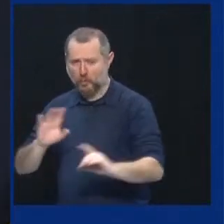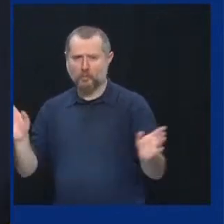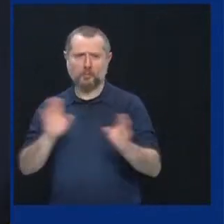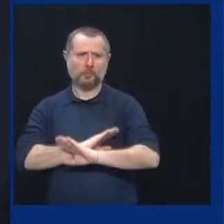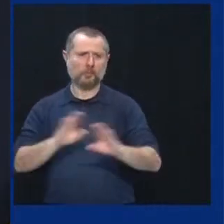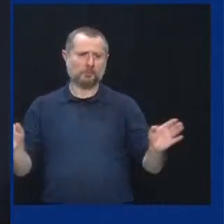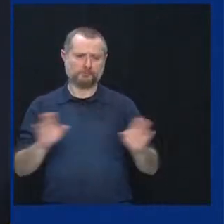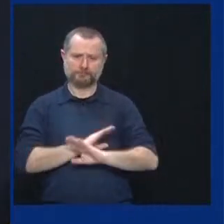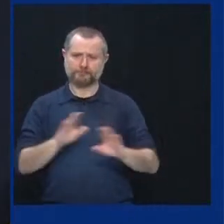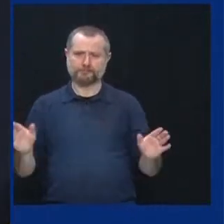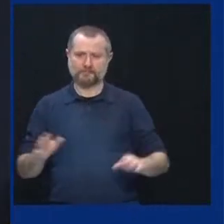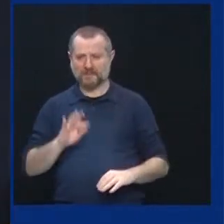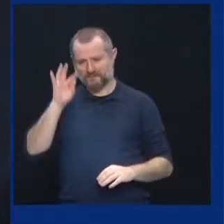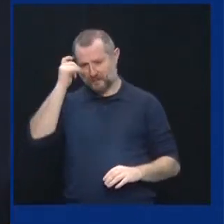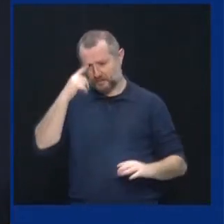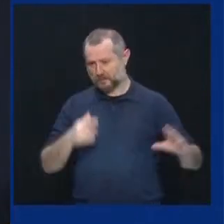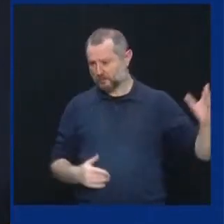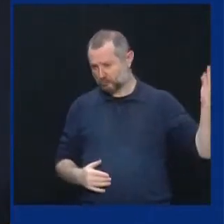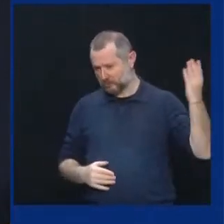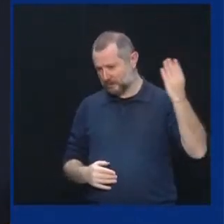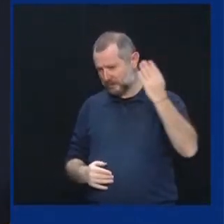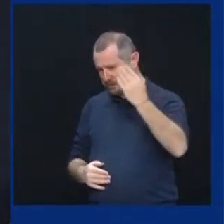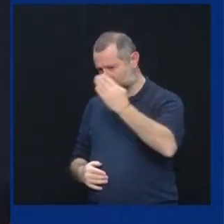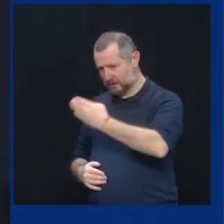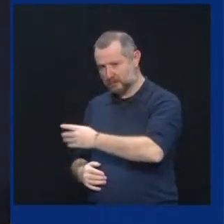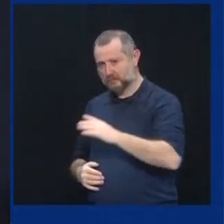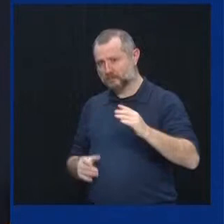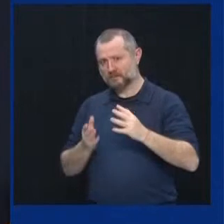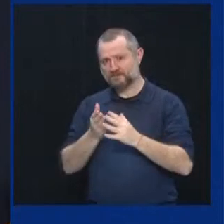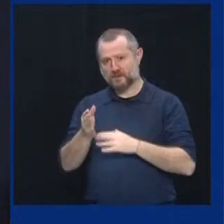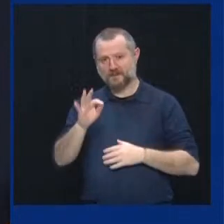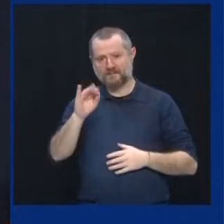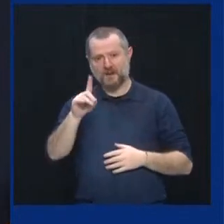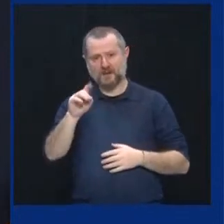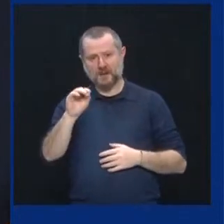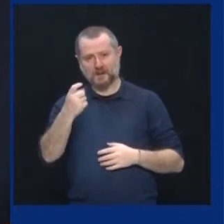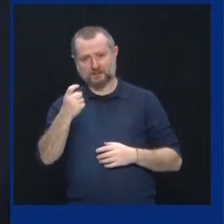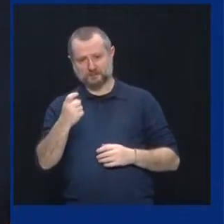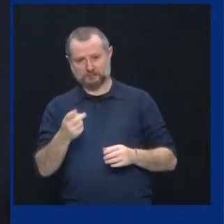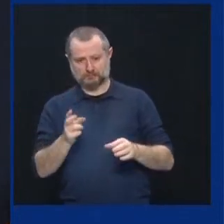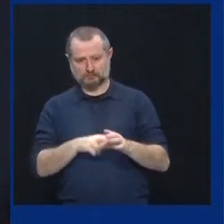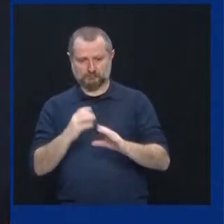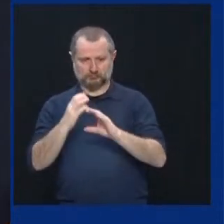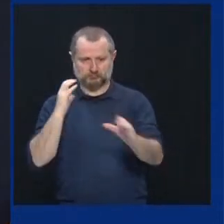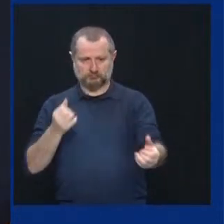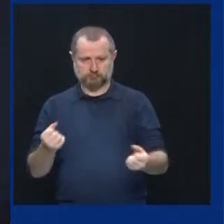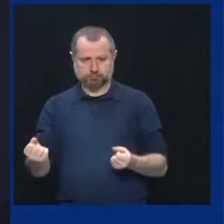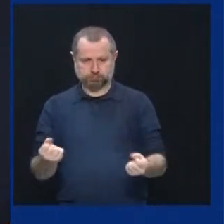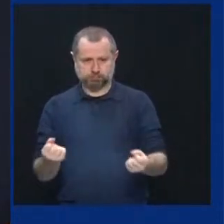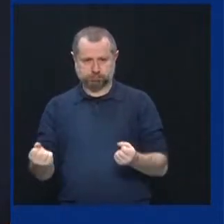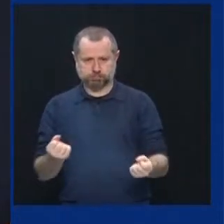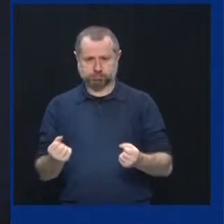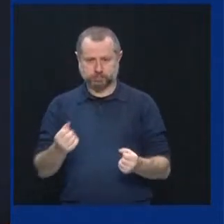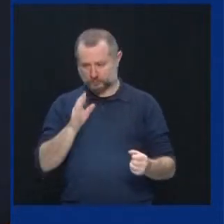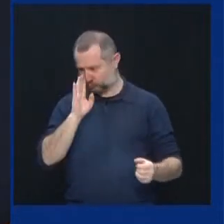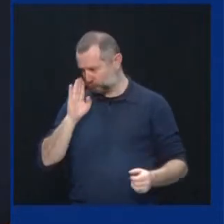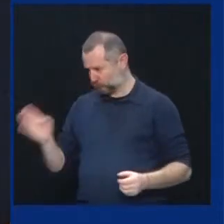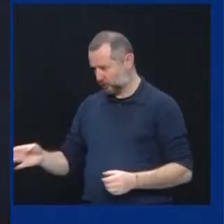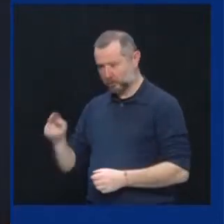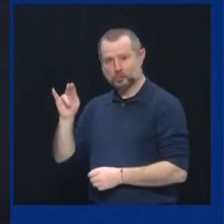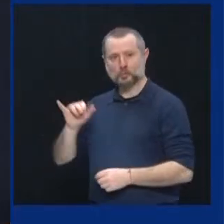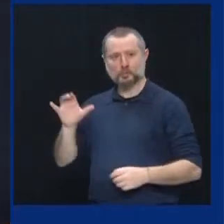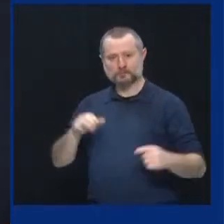goes federal government, FedEx, transport, directly to the city. So he's once